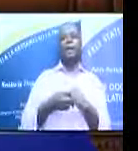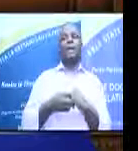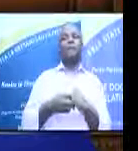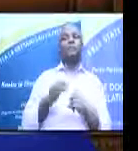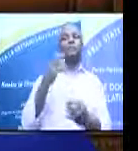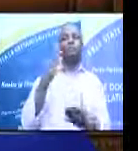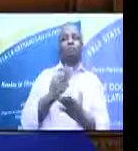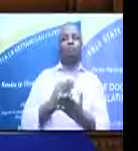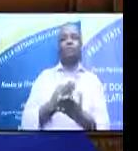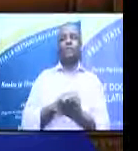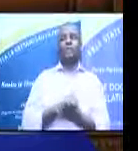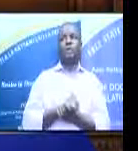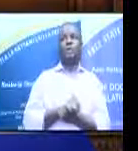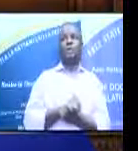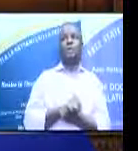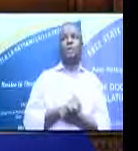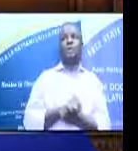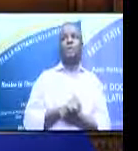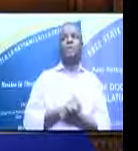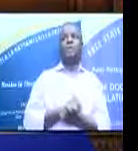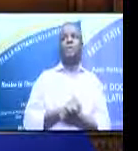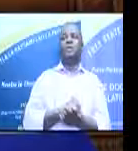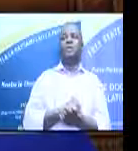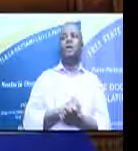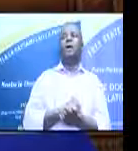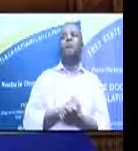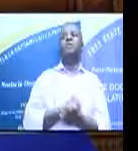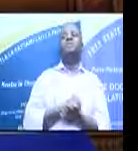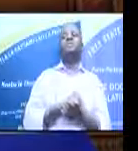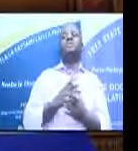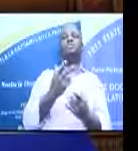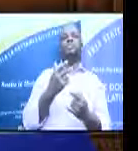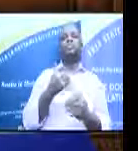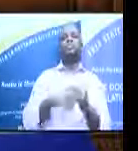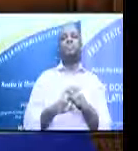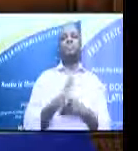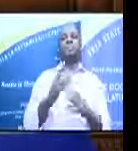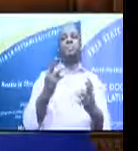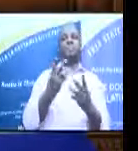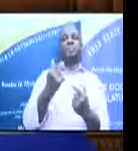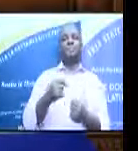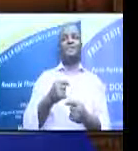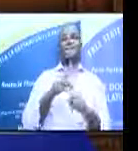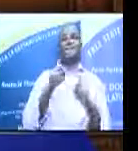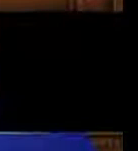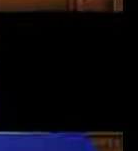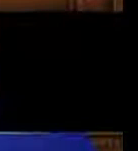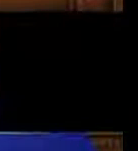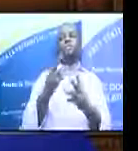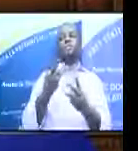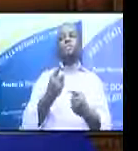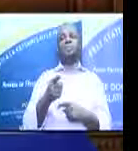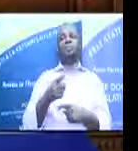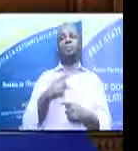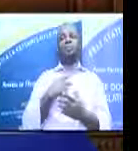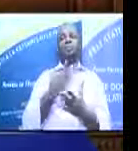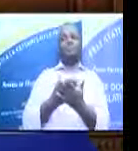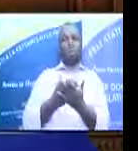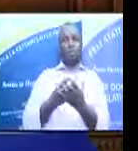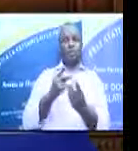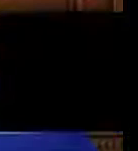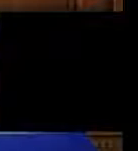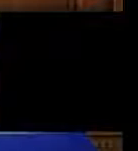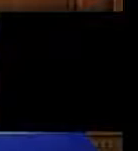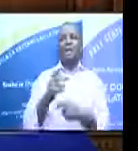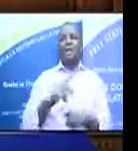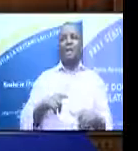that we do that. We send our specialists down to see the people where they are, so that some of the issues can be